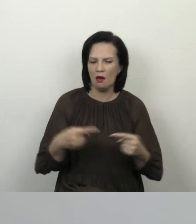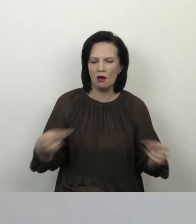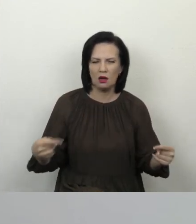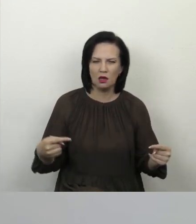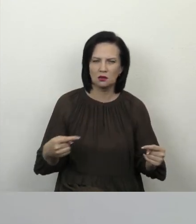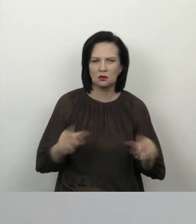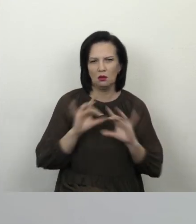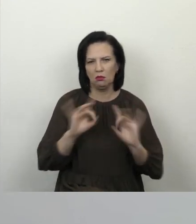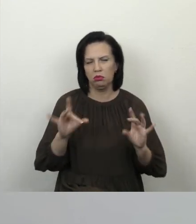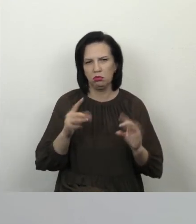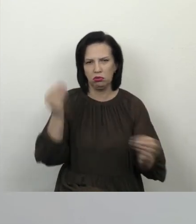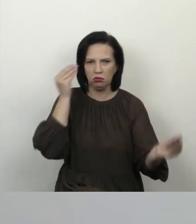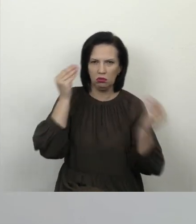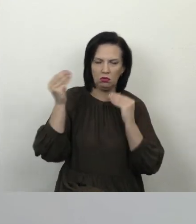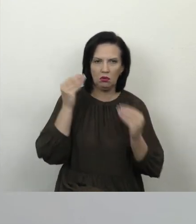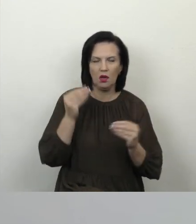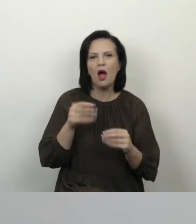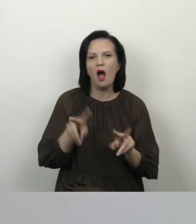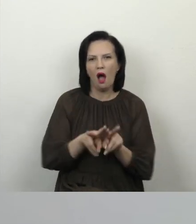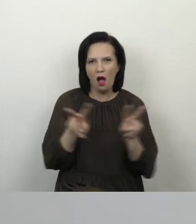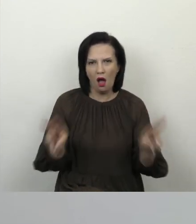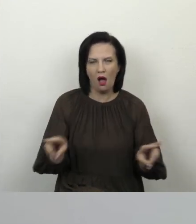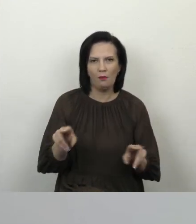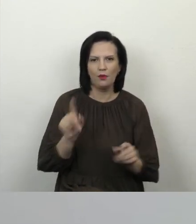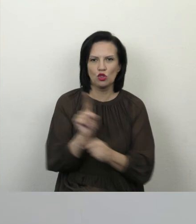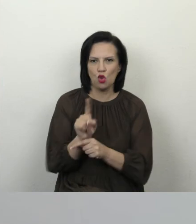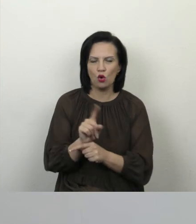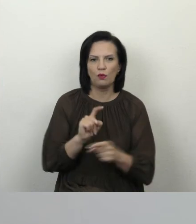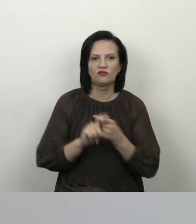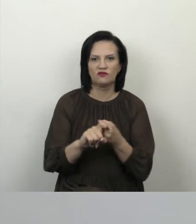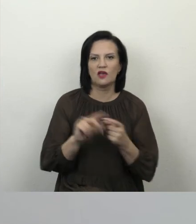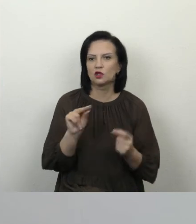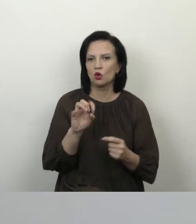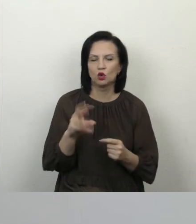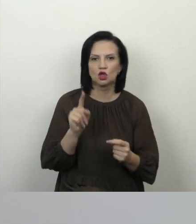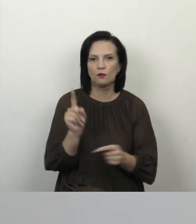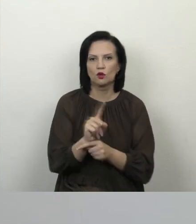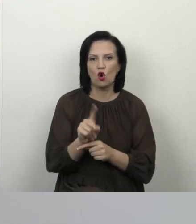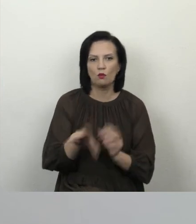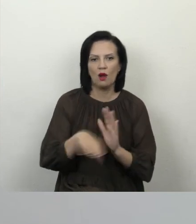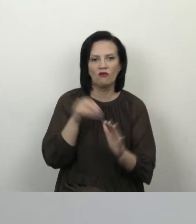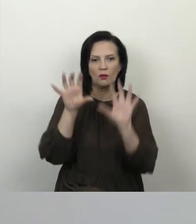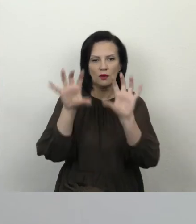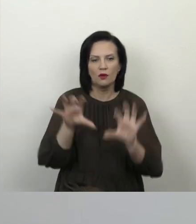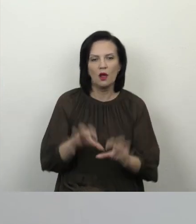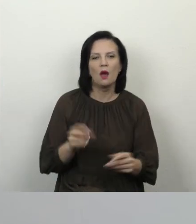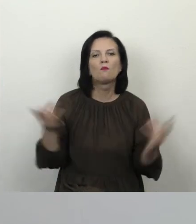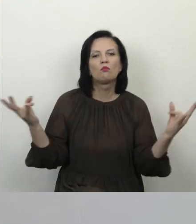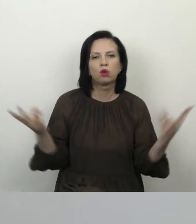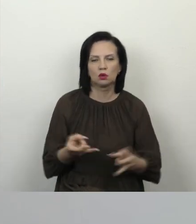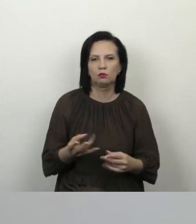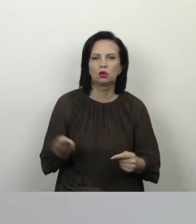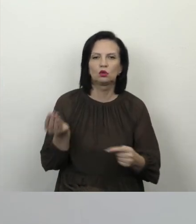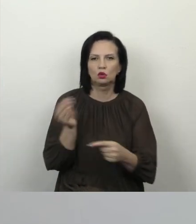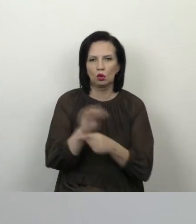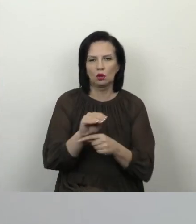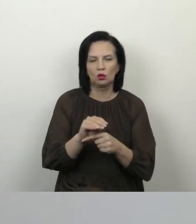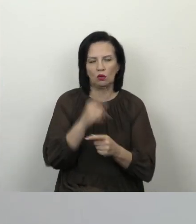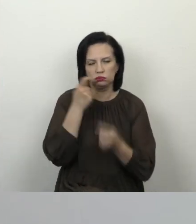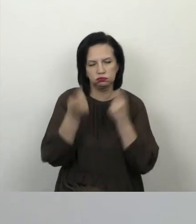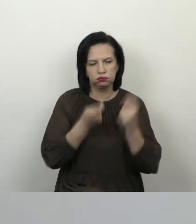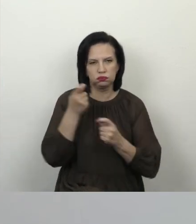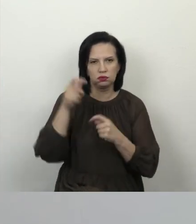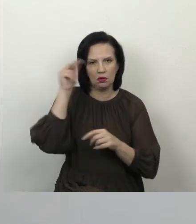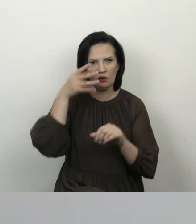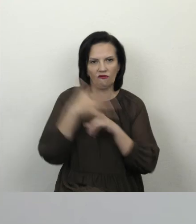we have a different interpretation of the same legal provisions, as a result of which the election code provisions would have to